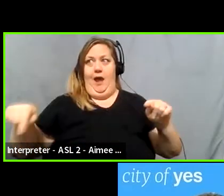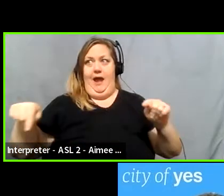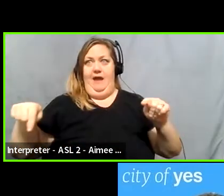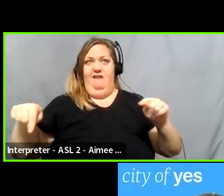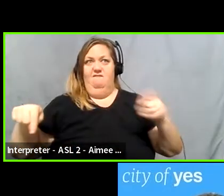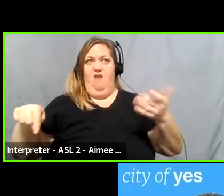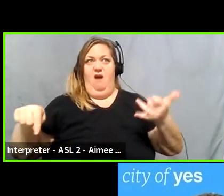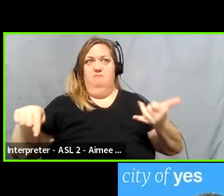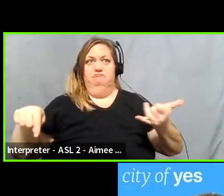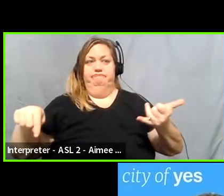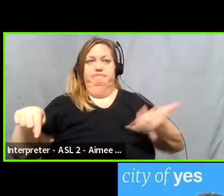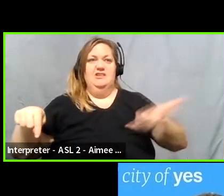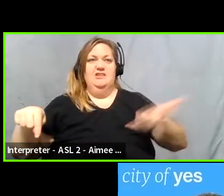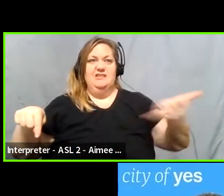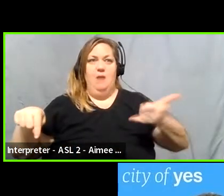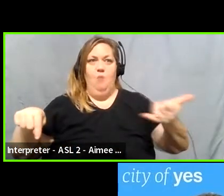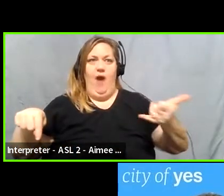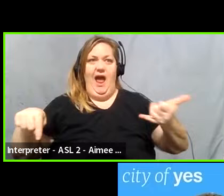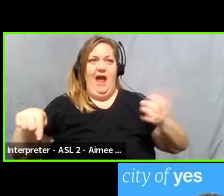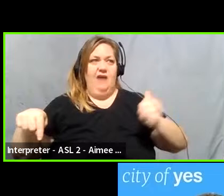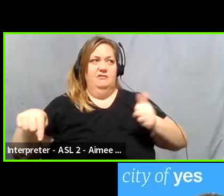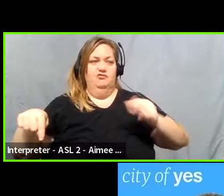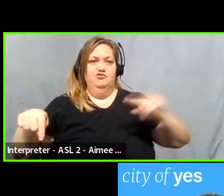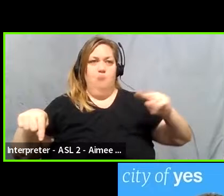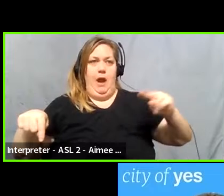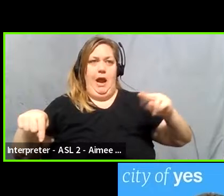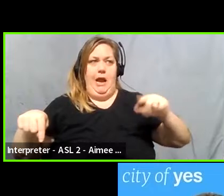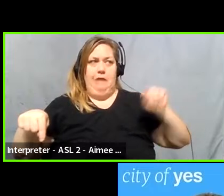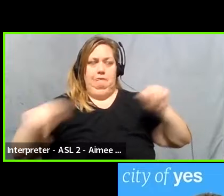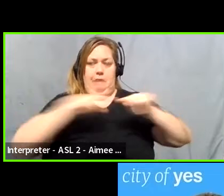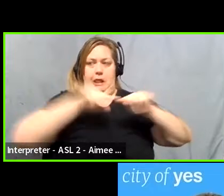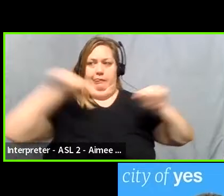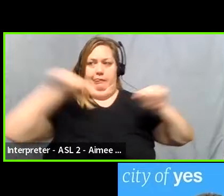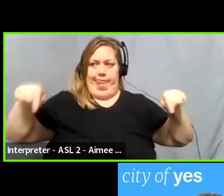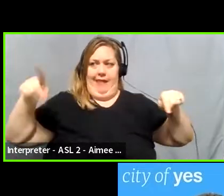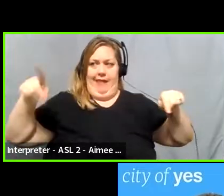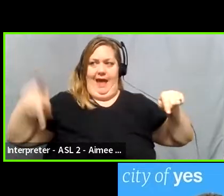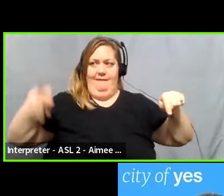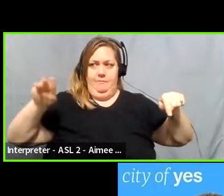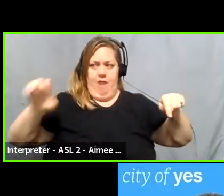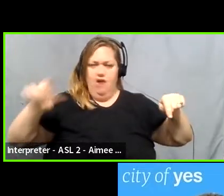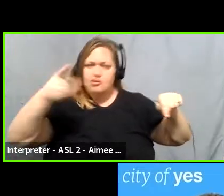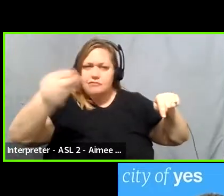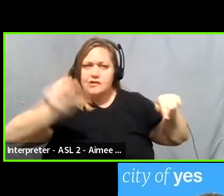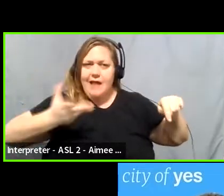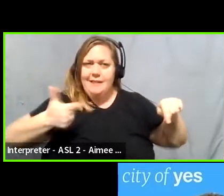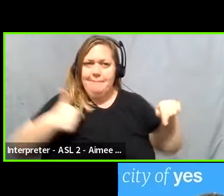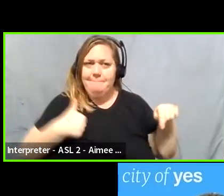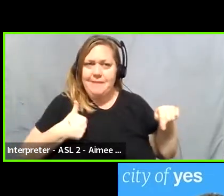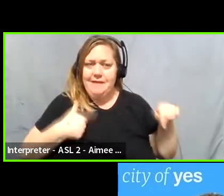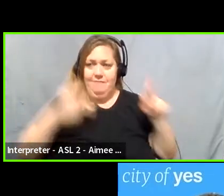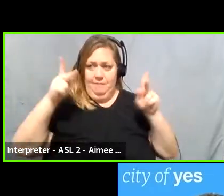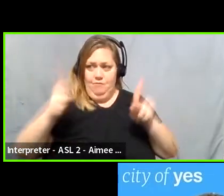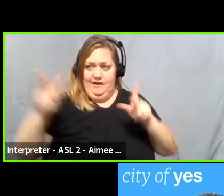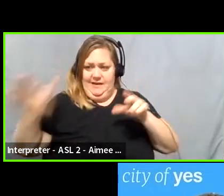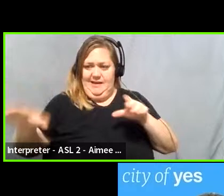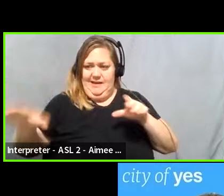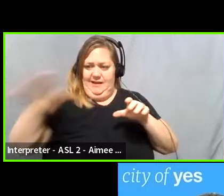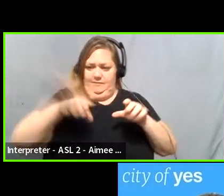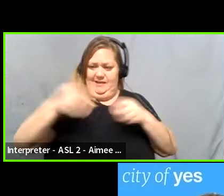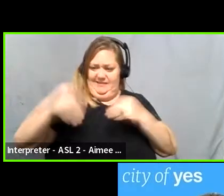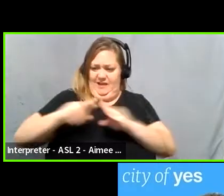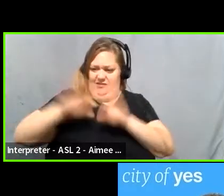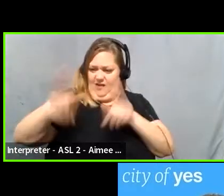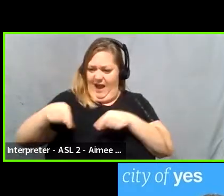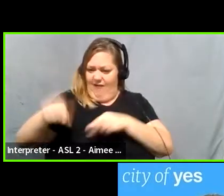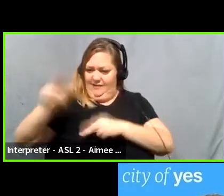of the, uh, transportations, the train, um, you're telling me that if the person next to me sells their house, they could